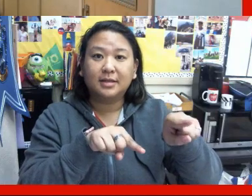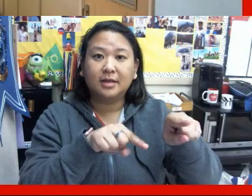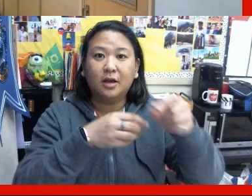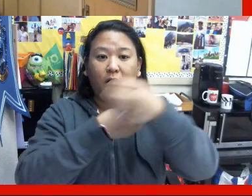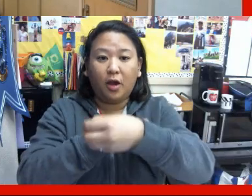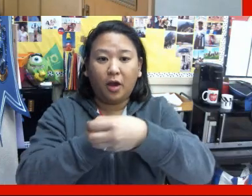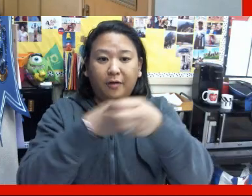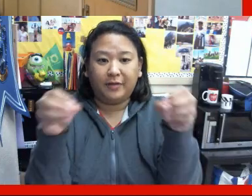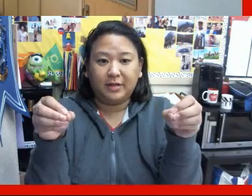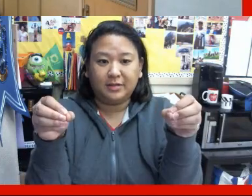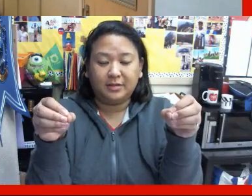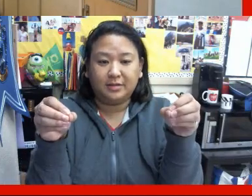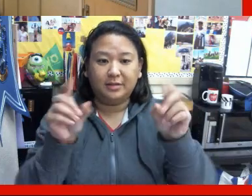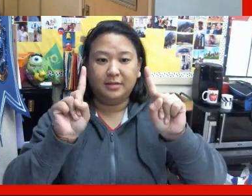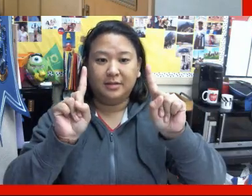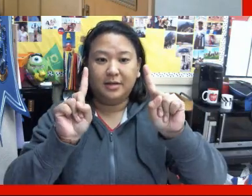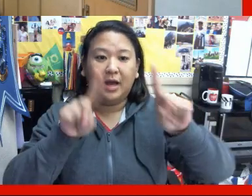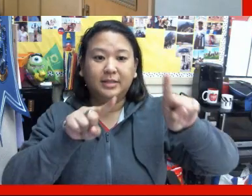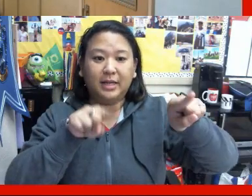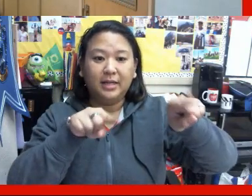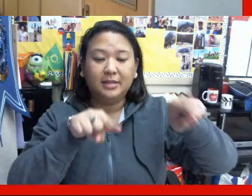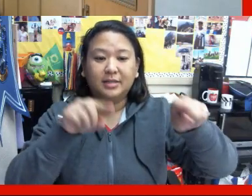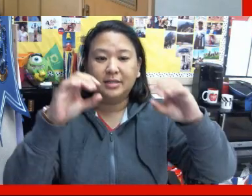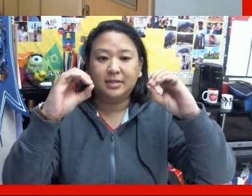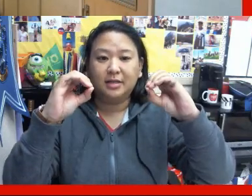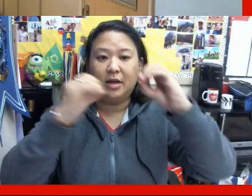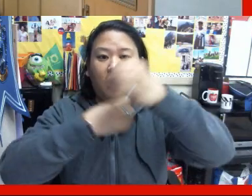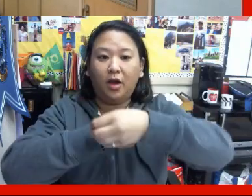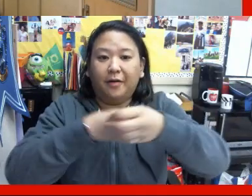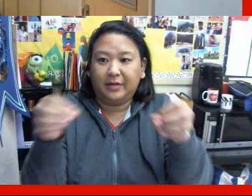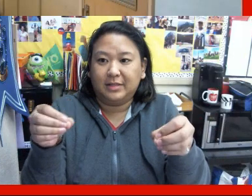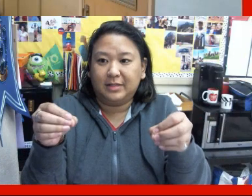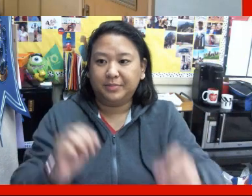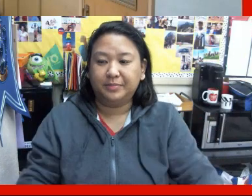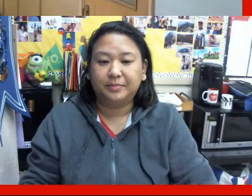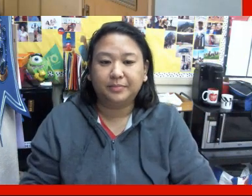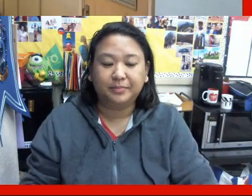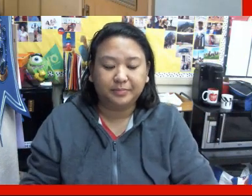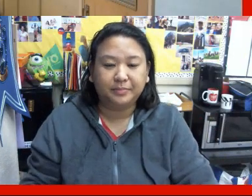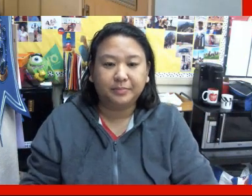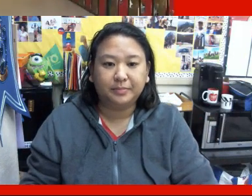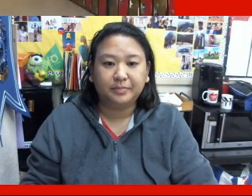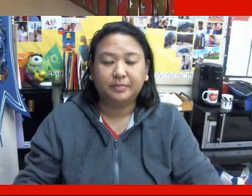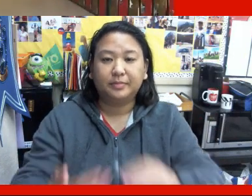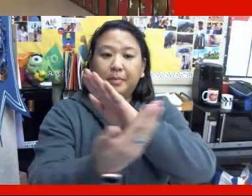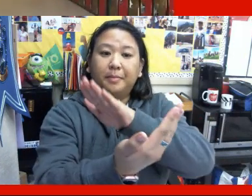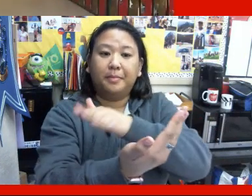Attendance, office. Attendance, office.